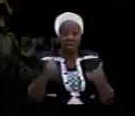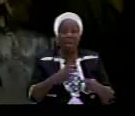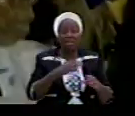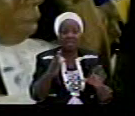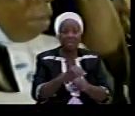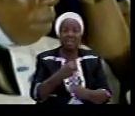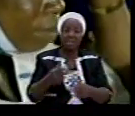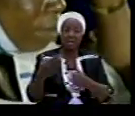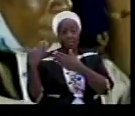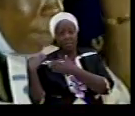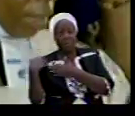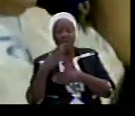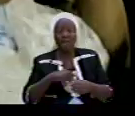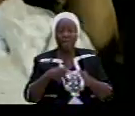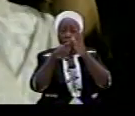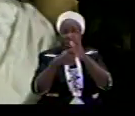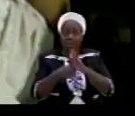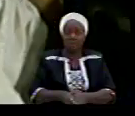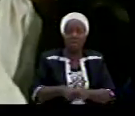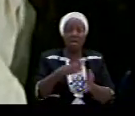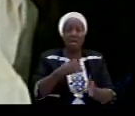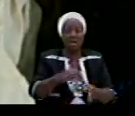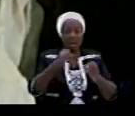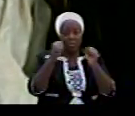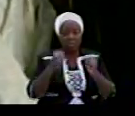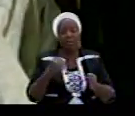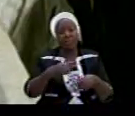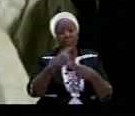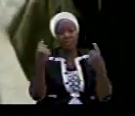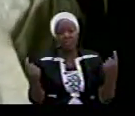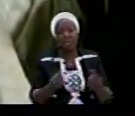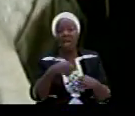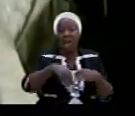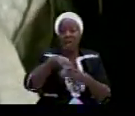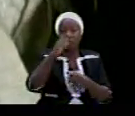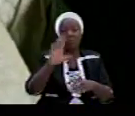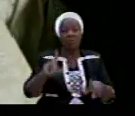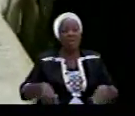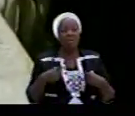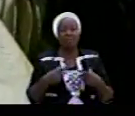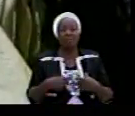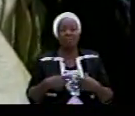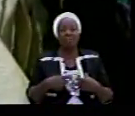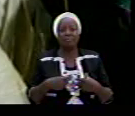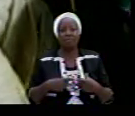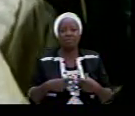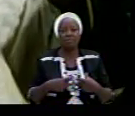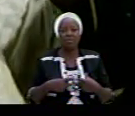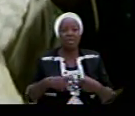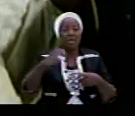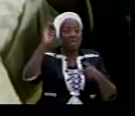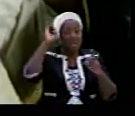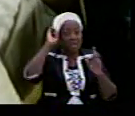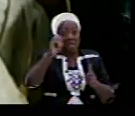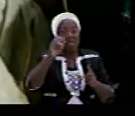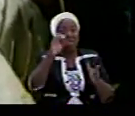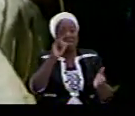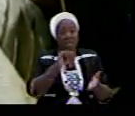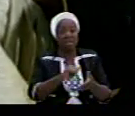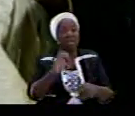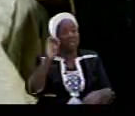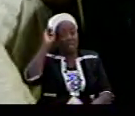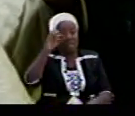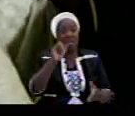the pressure and the power of sin out of your life. He that commeth a